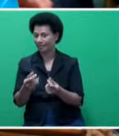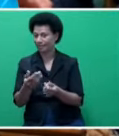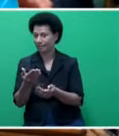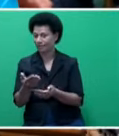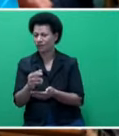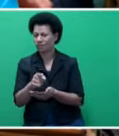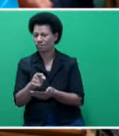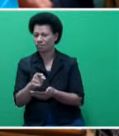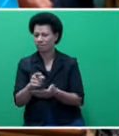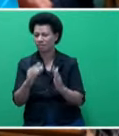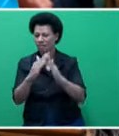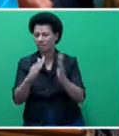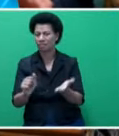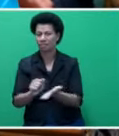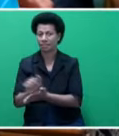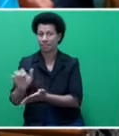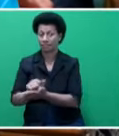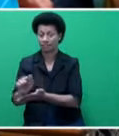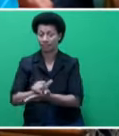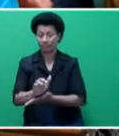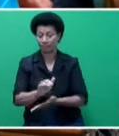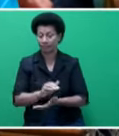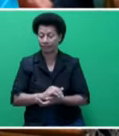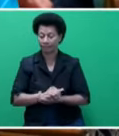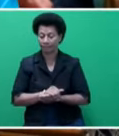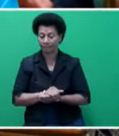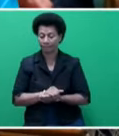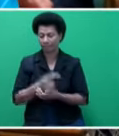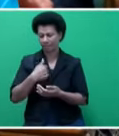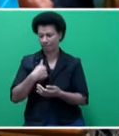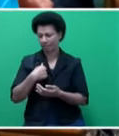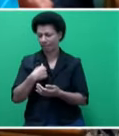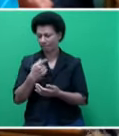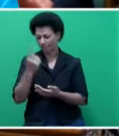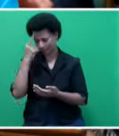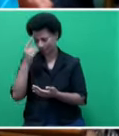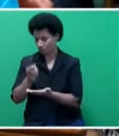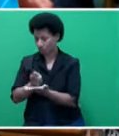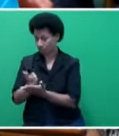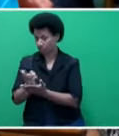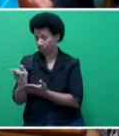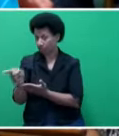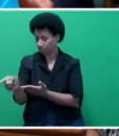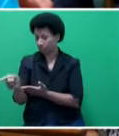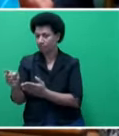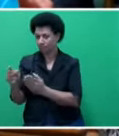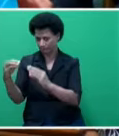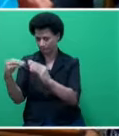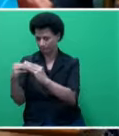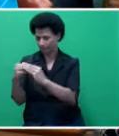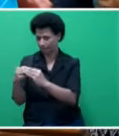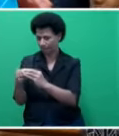mortgagee sales. So I think the onus is on the banks, because the banks in some ways, Mr. Speaker, over the